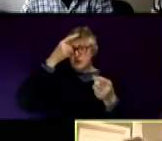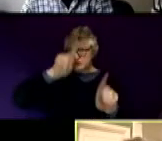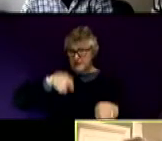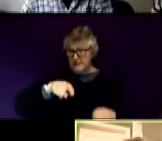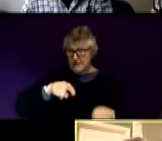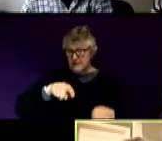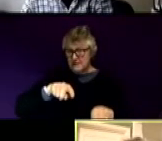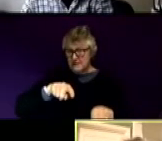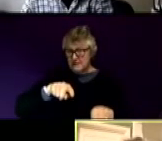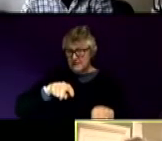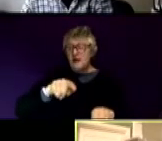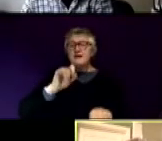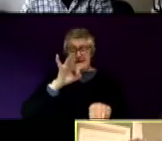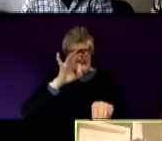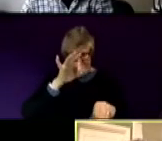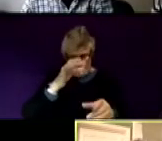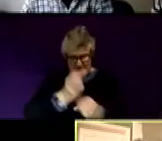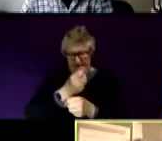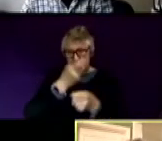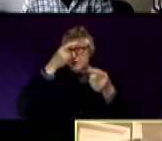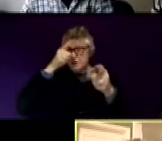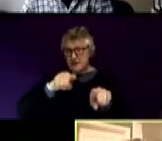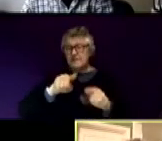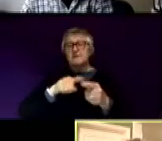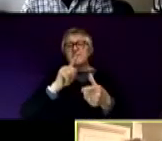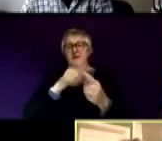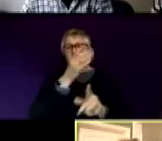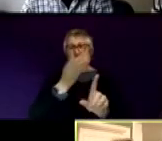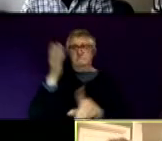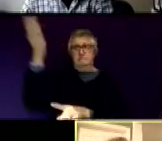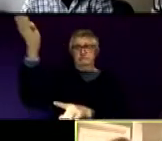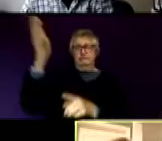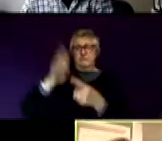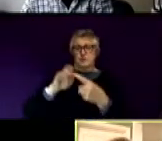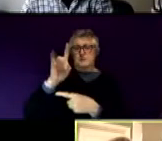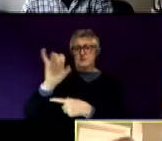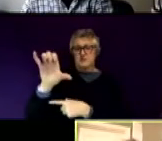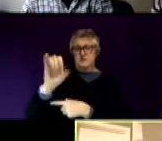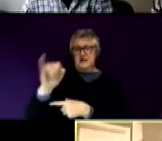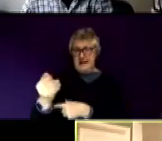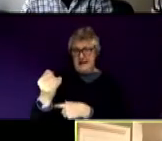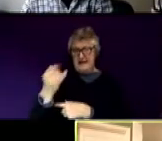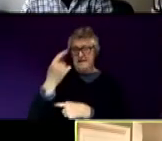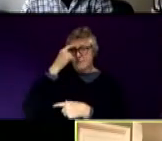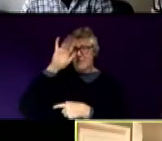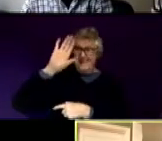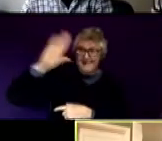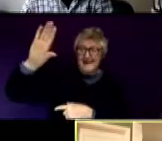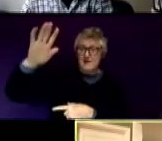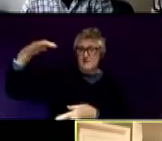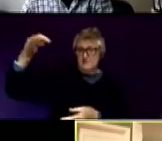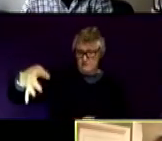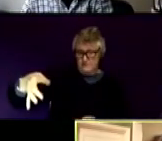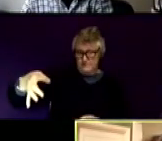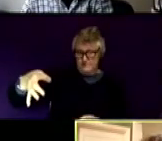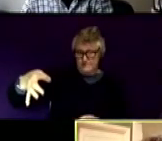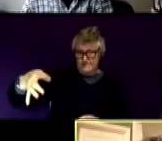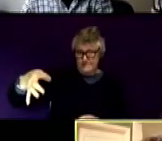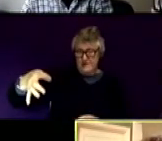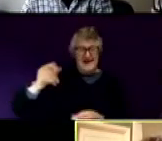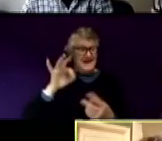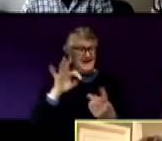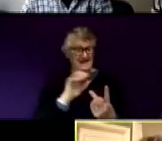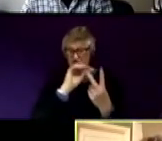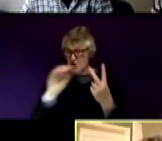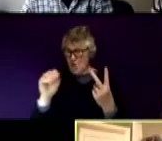their approval as well. Or if we don't come to agreement, then the parties go to an arbitration process